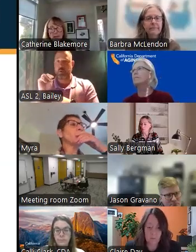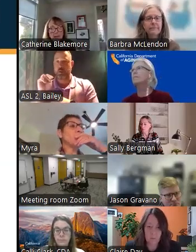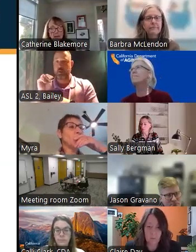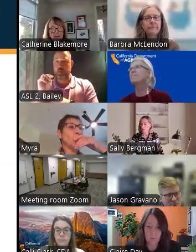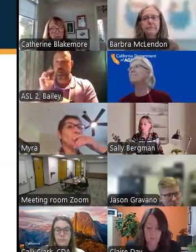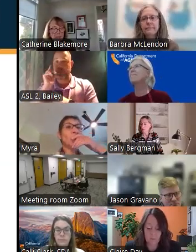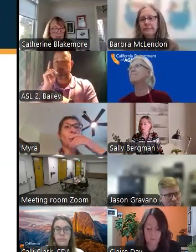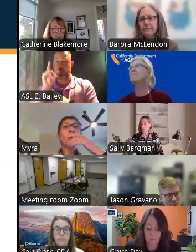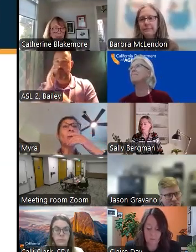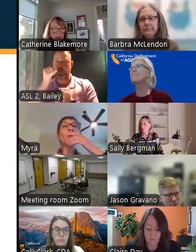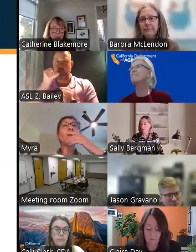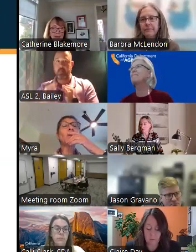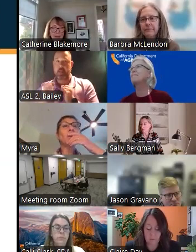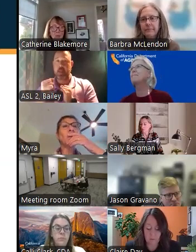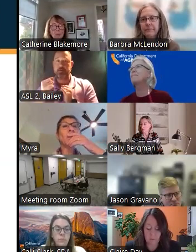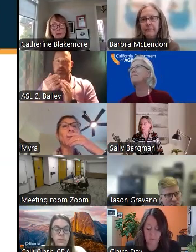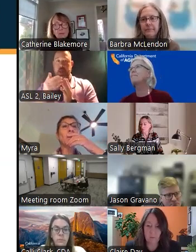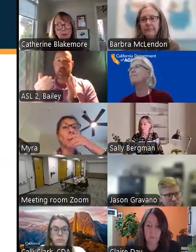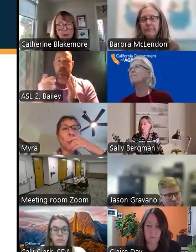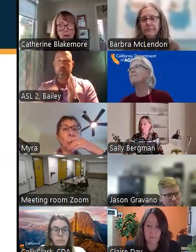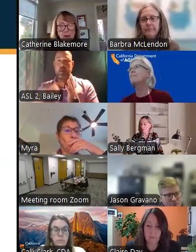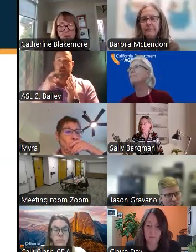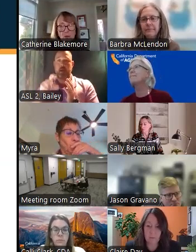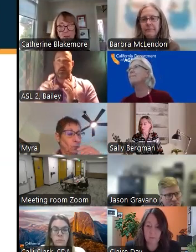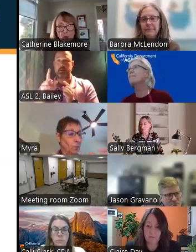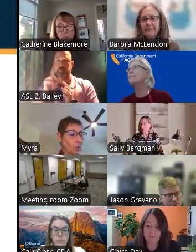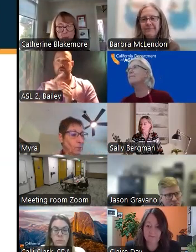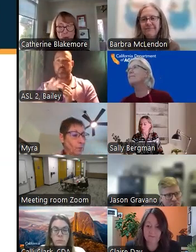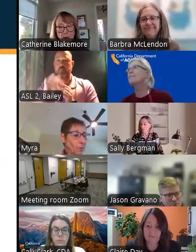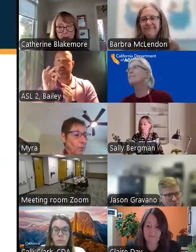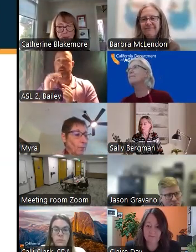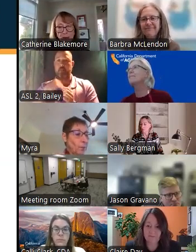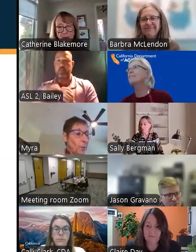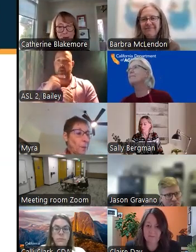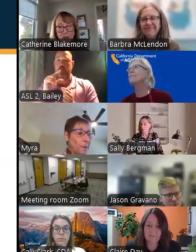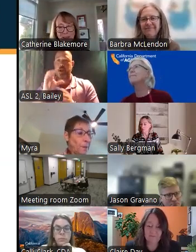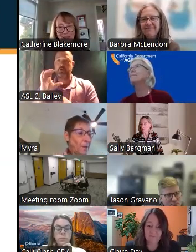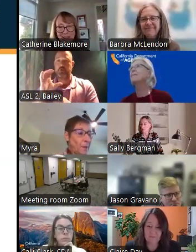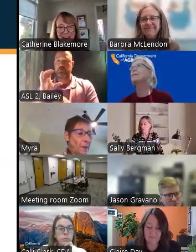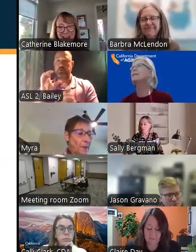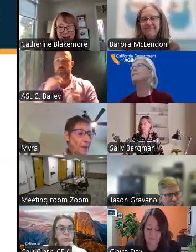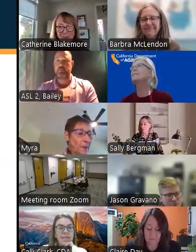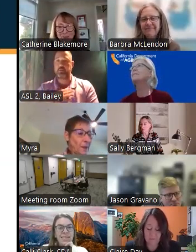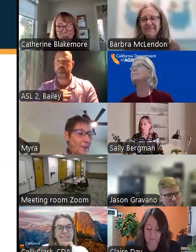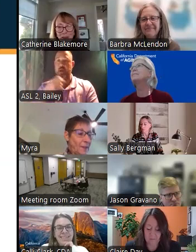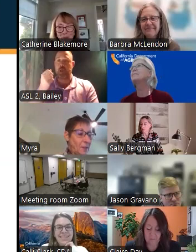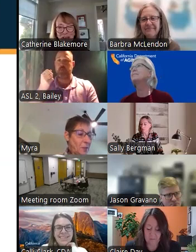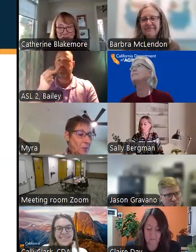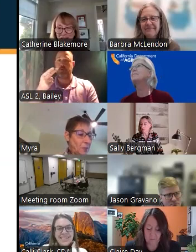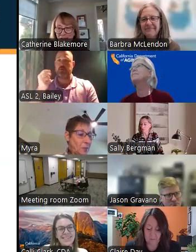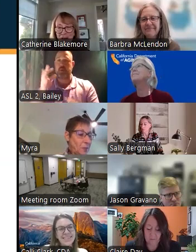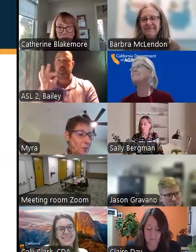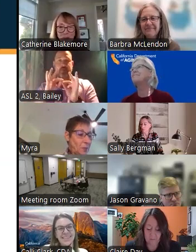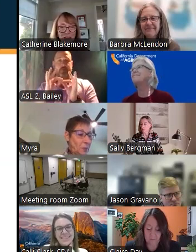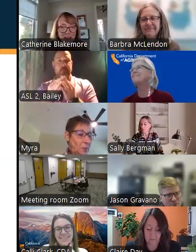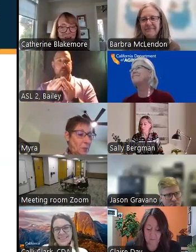in the last item. At some point, I need to go pick up grandchildren from school. That is my Thursday family